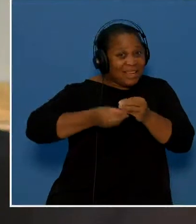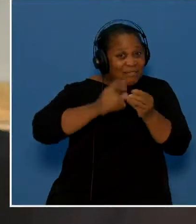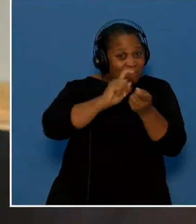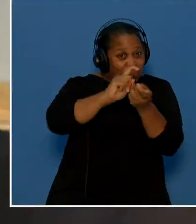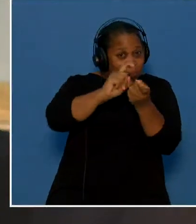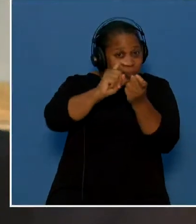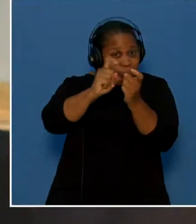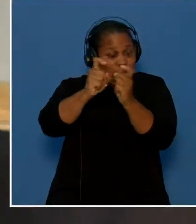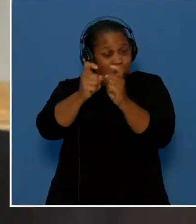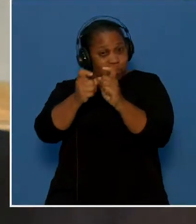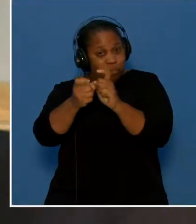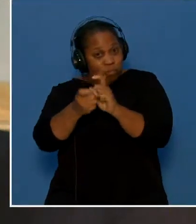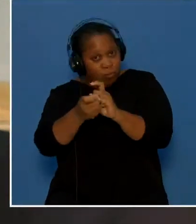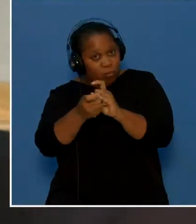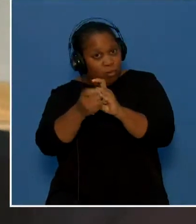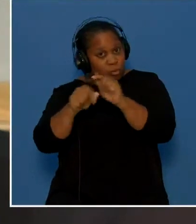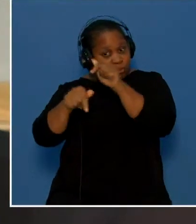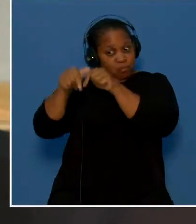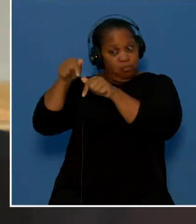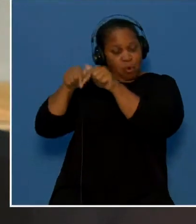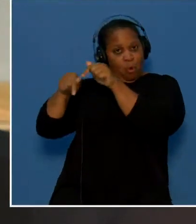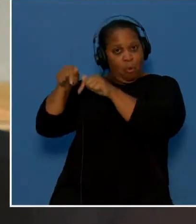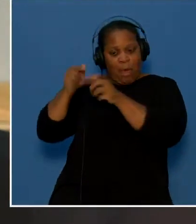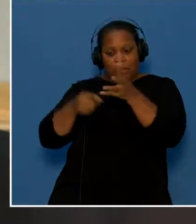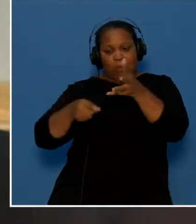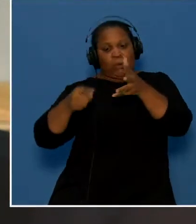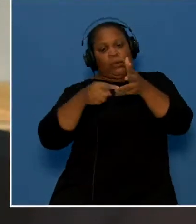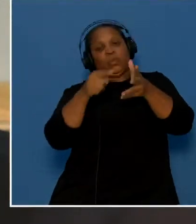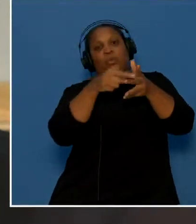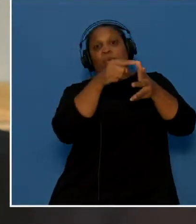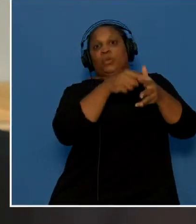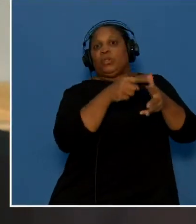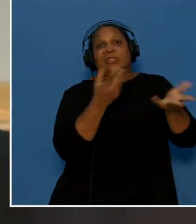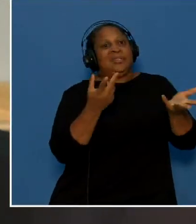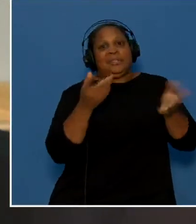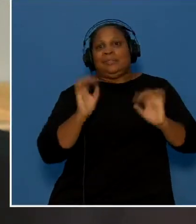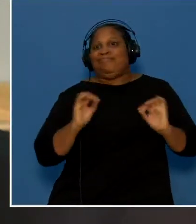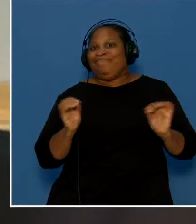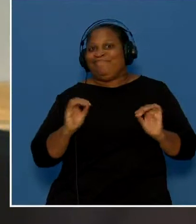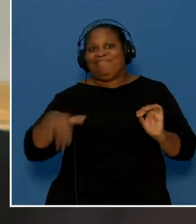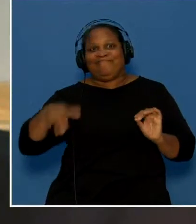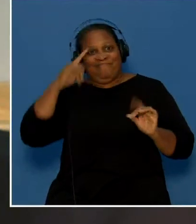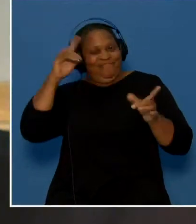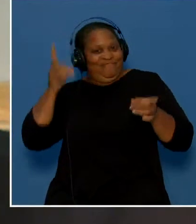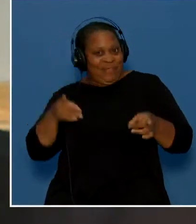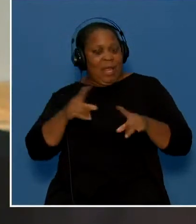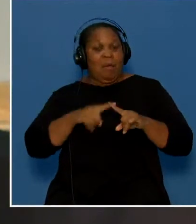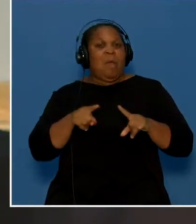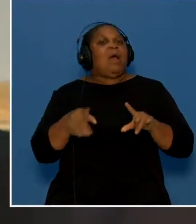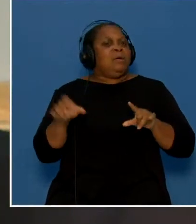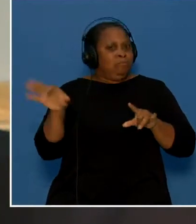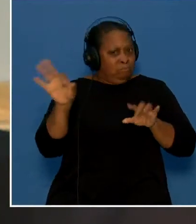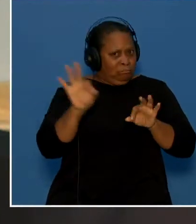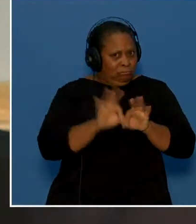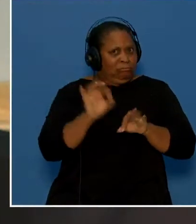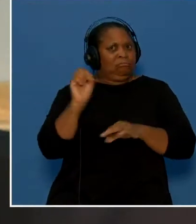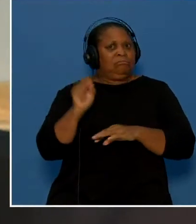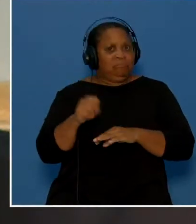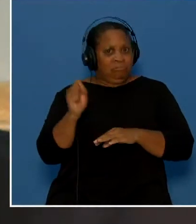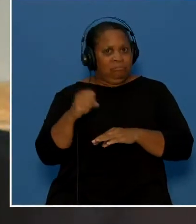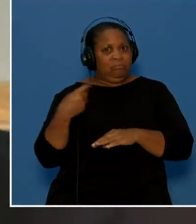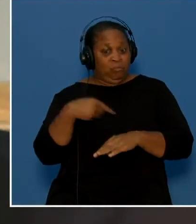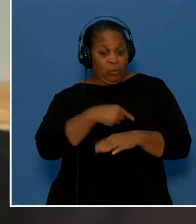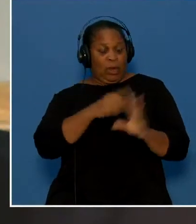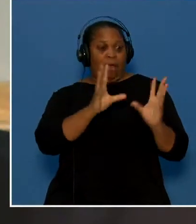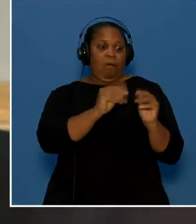refinements to any of the rollbacks that we're seeing right now. So no determinations have been made at this point. However, it's important to note that in addition to us